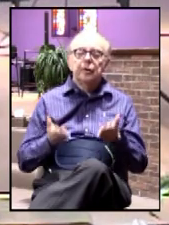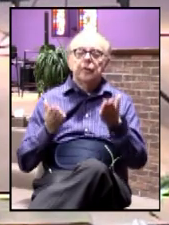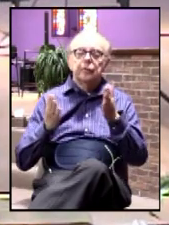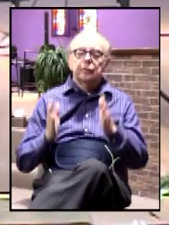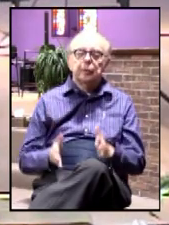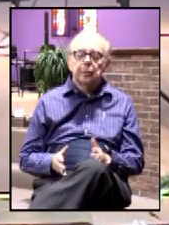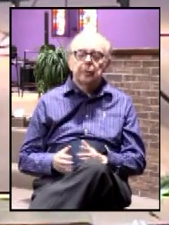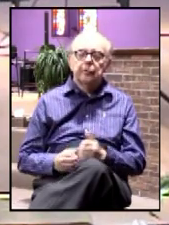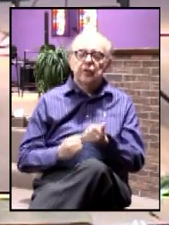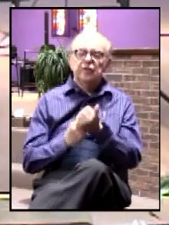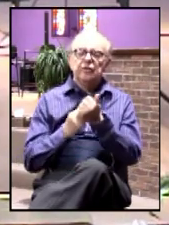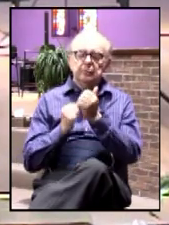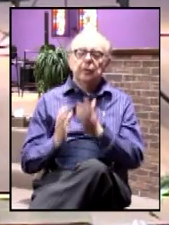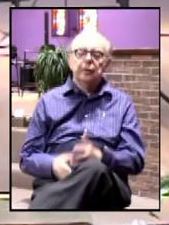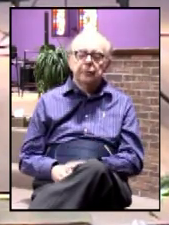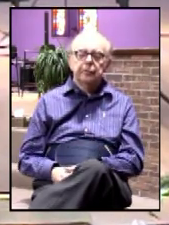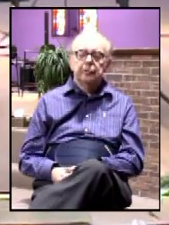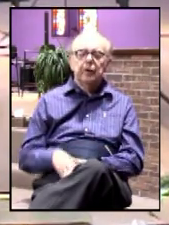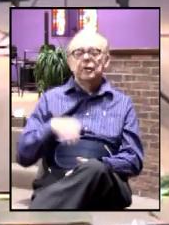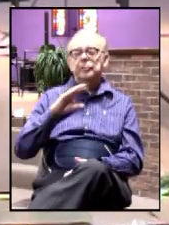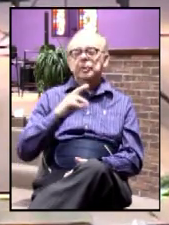cheerleaders.